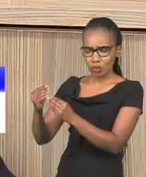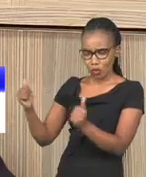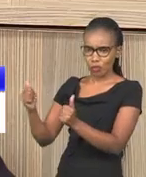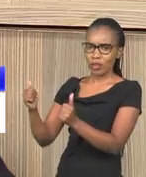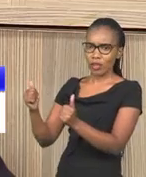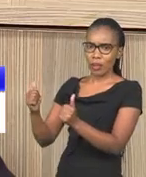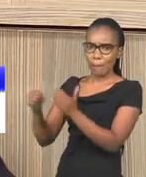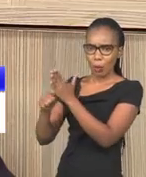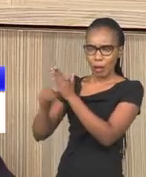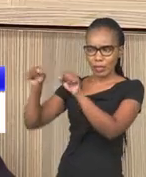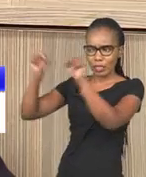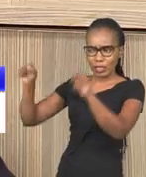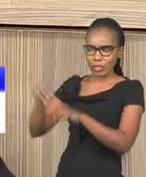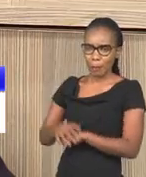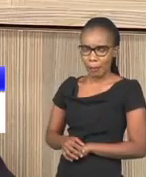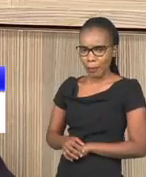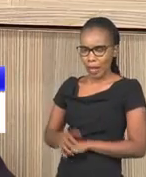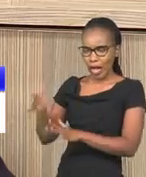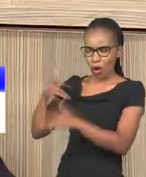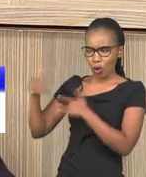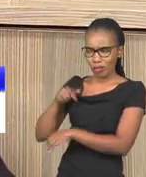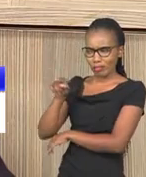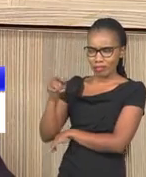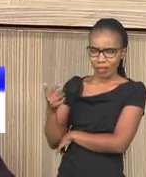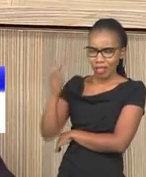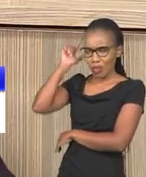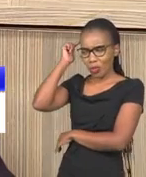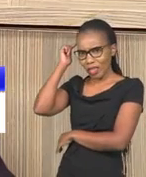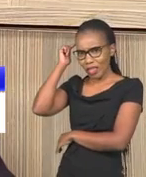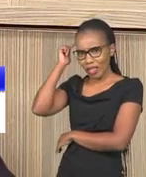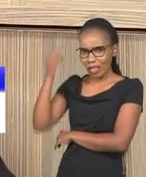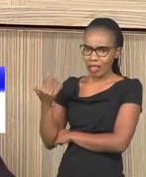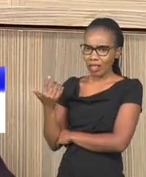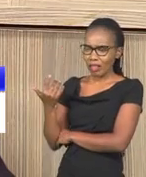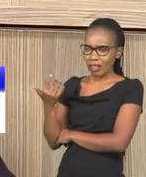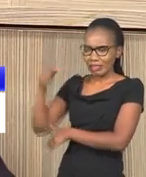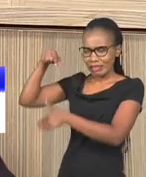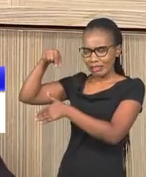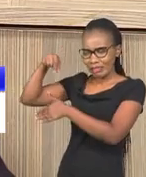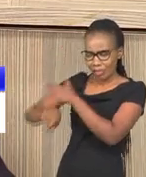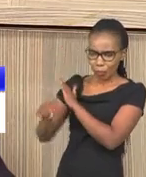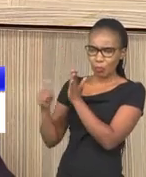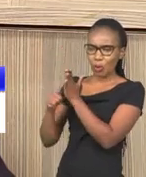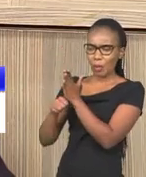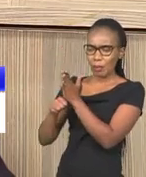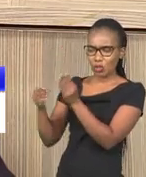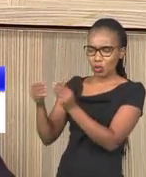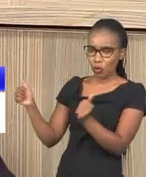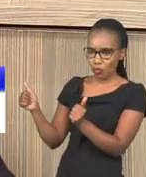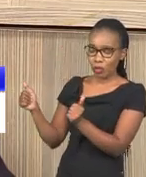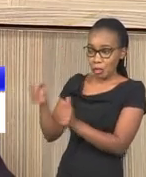him, and the system. So according to you, do you think there's something like deep state or the system? And if there is, who are